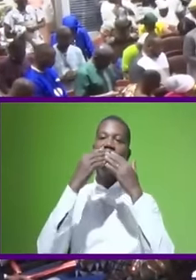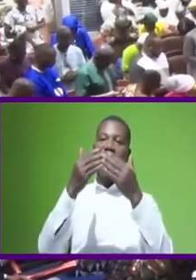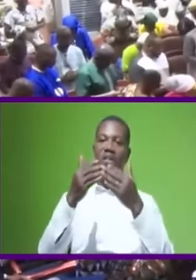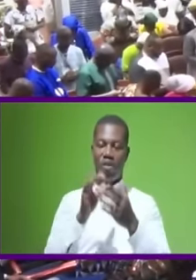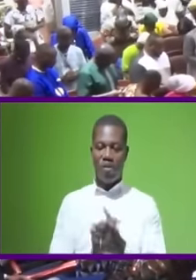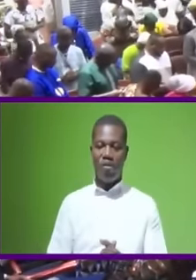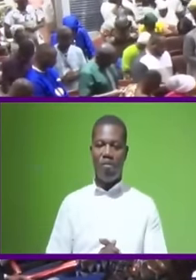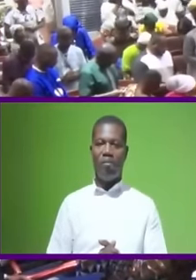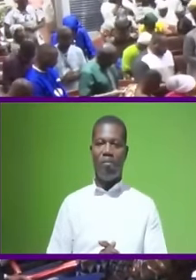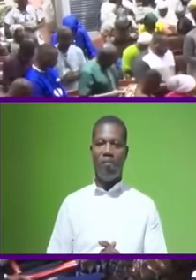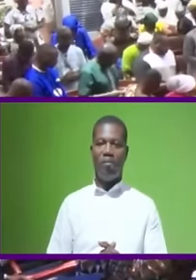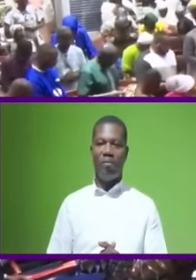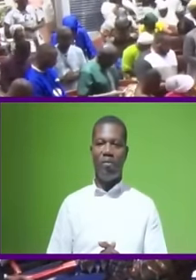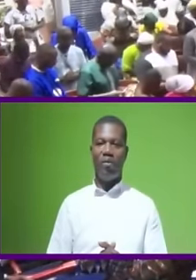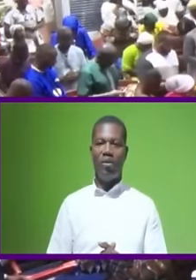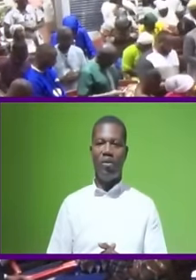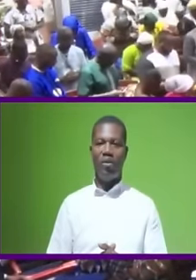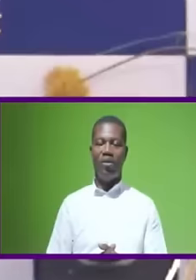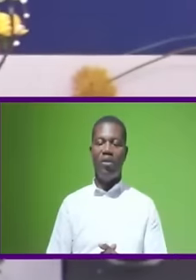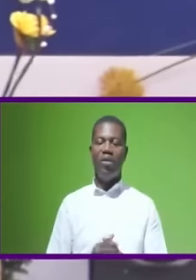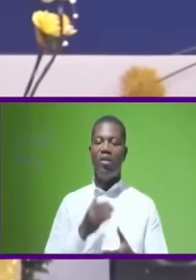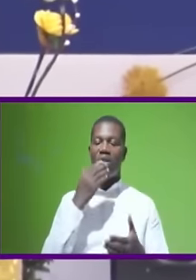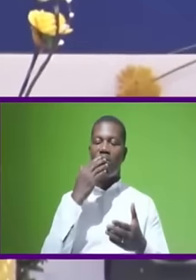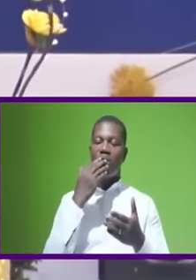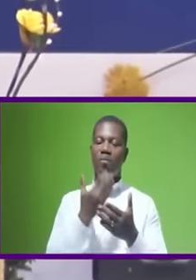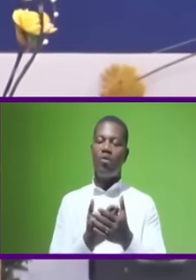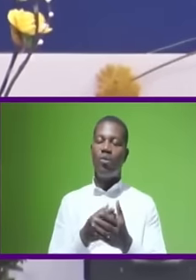Yadawas. And your dust room.